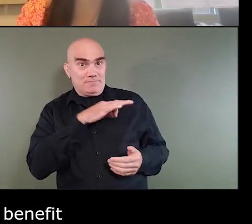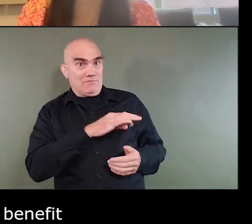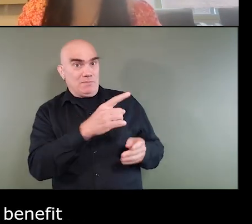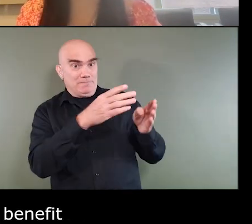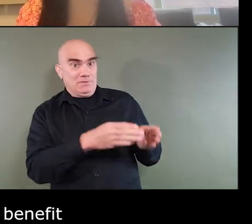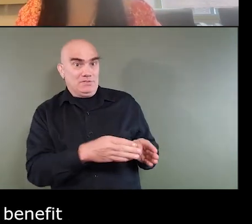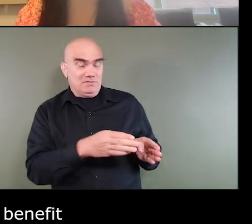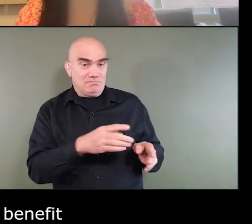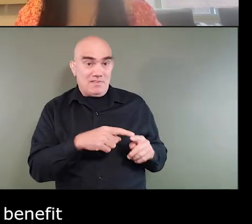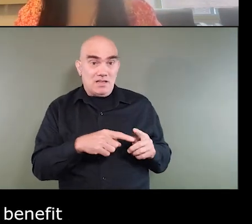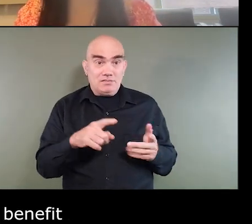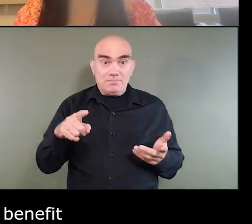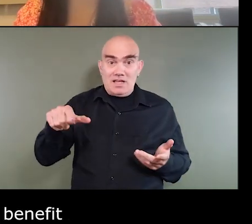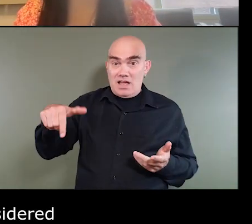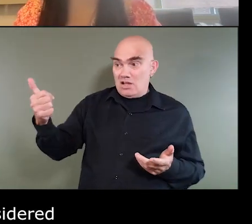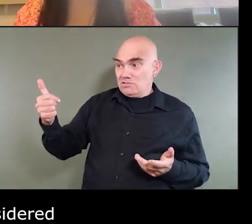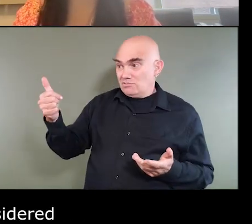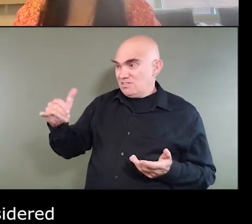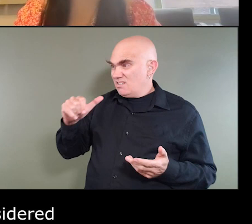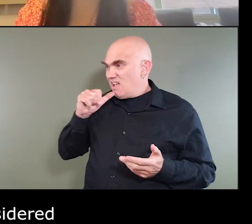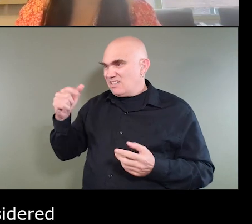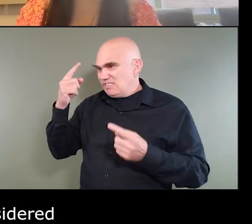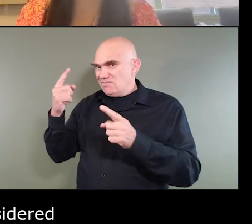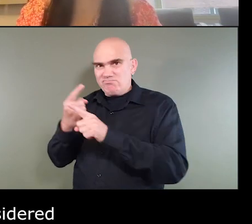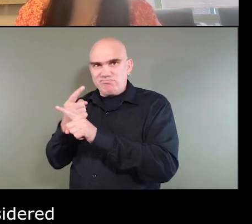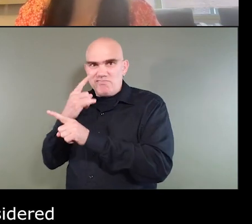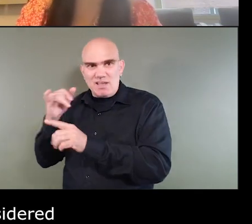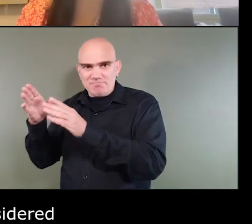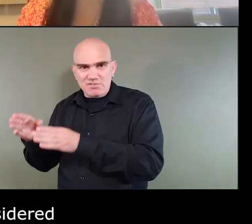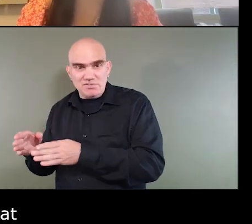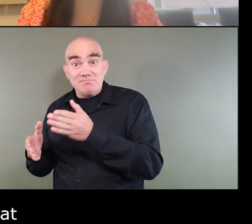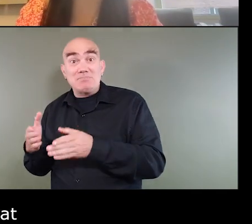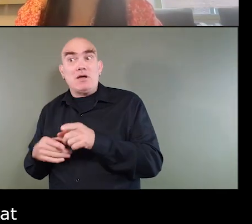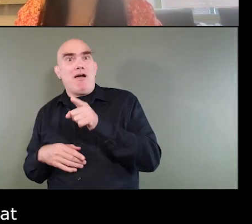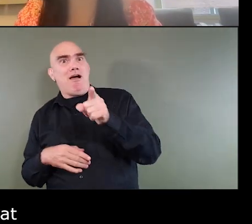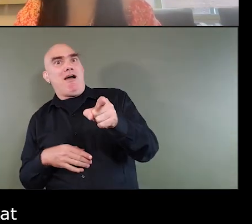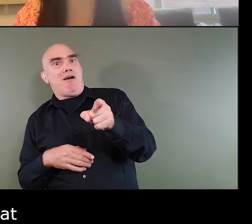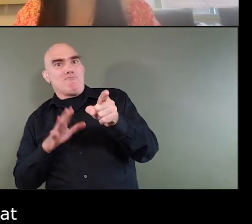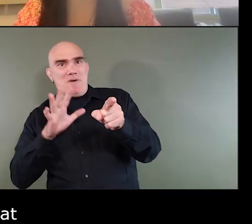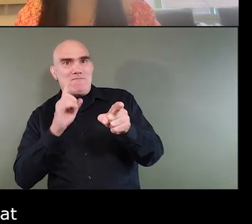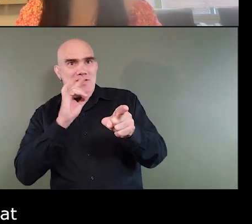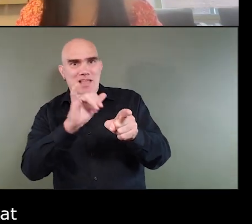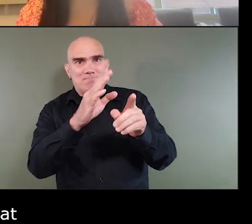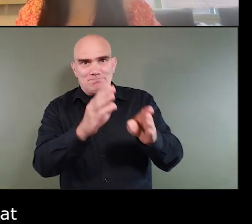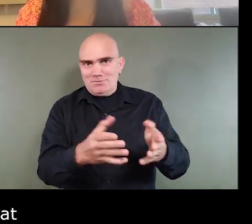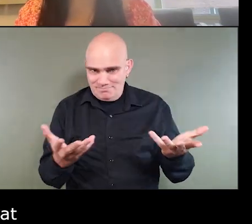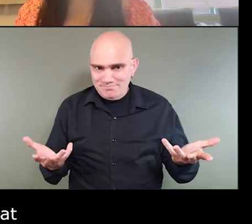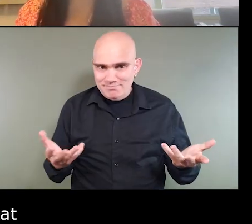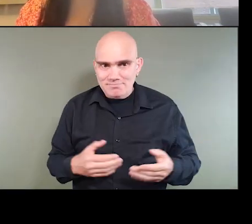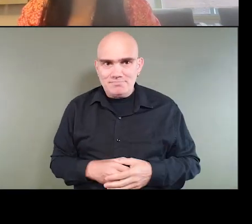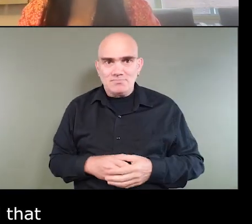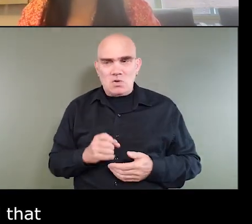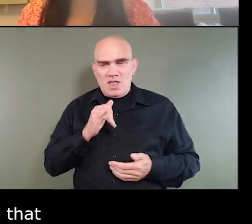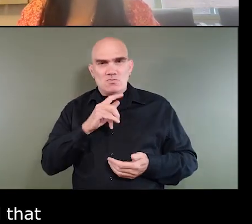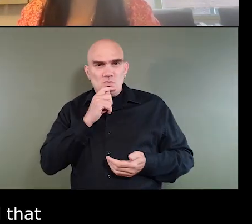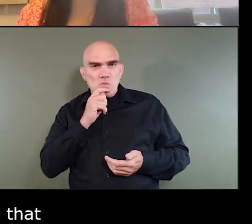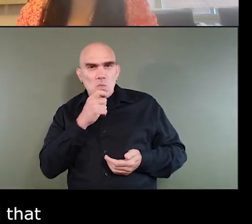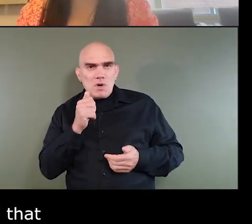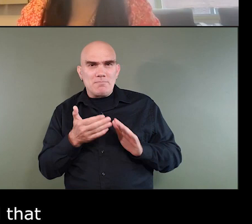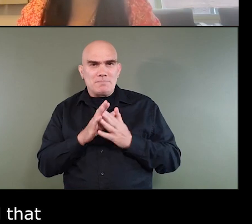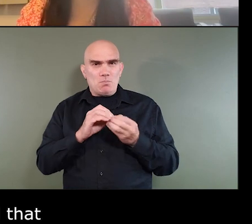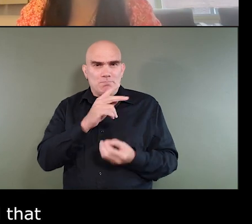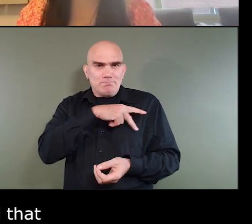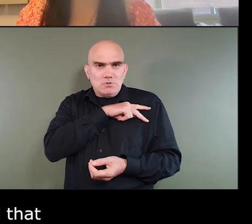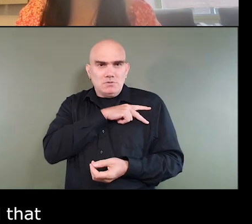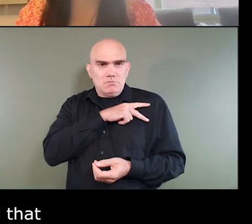benefit one person, and then something that wouldn't be considered exercise for another person would be a great exercise for someone else. So that's really cool that it